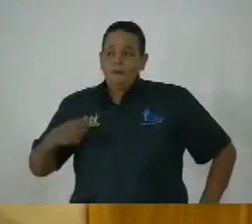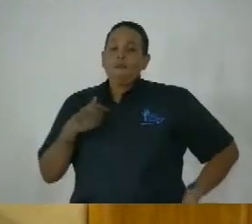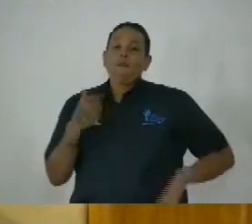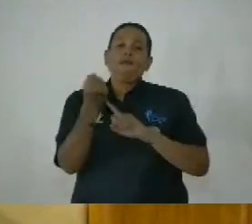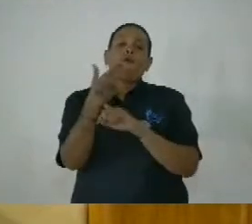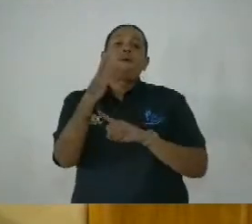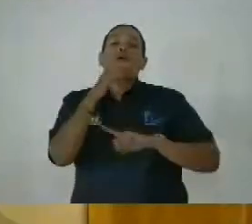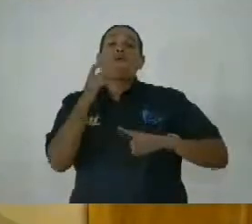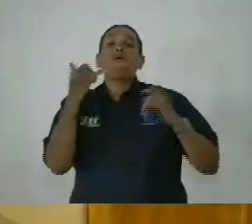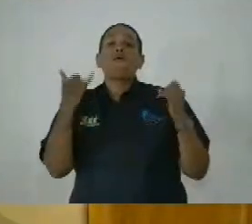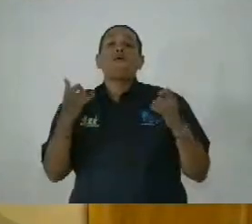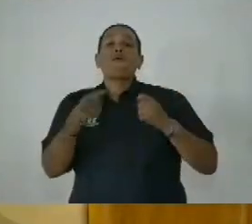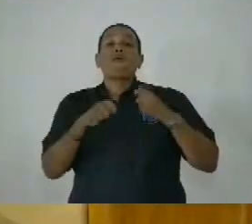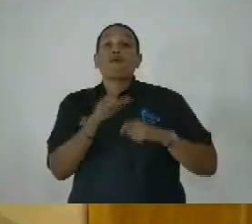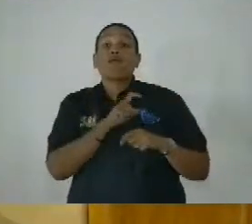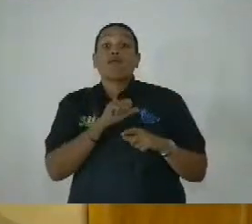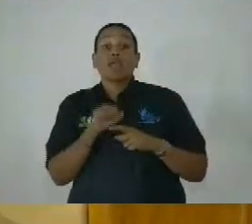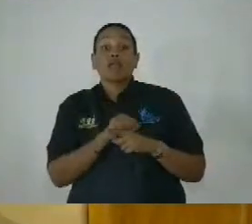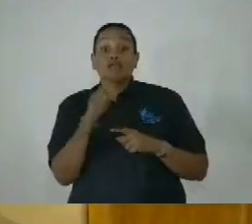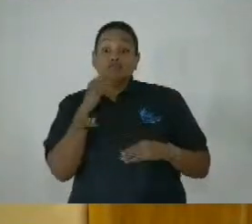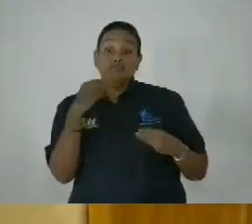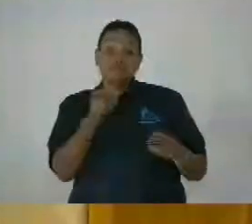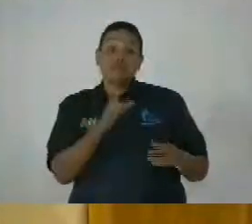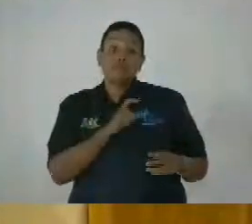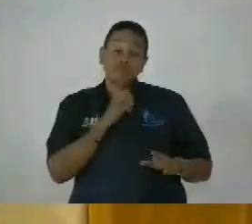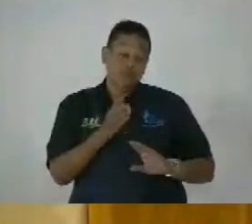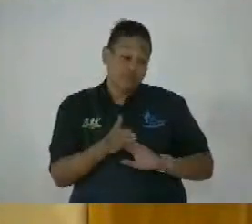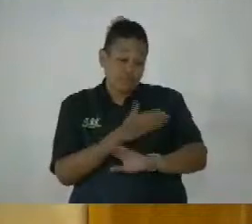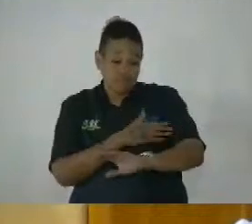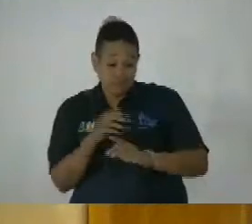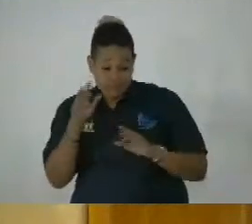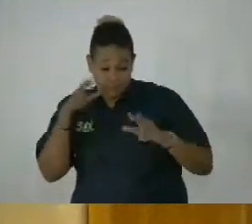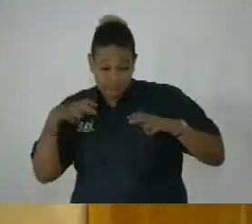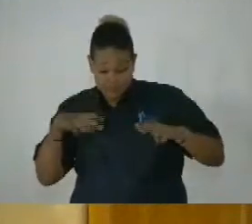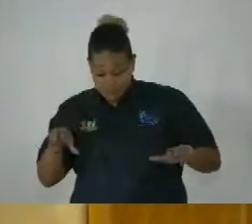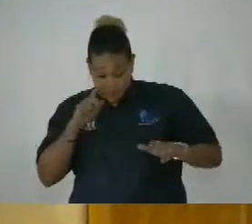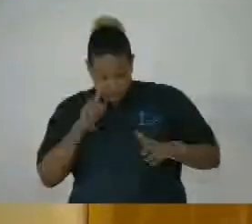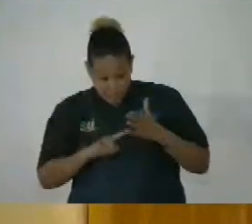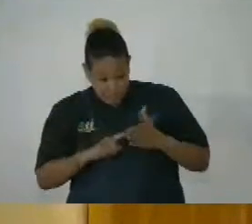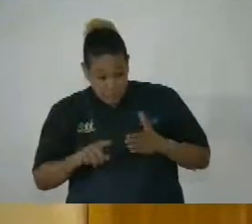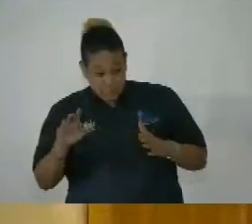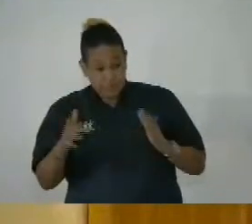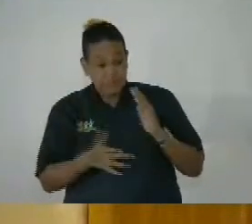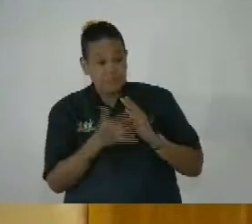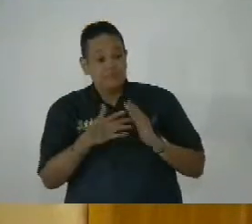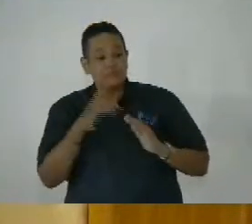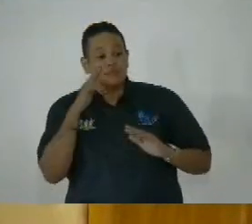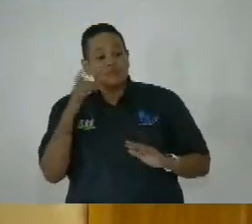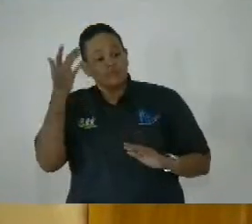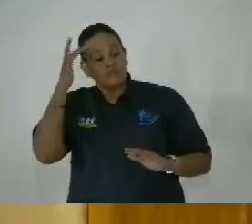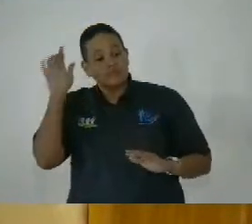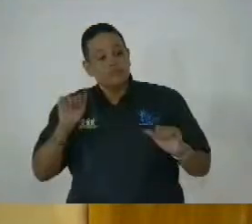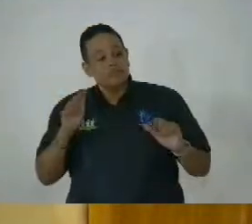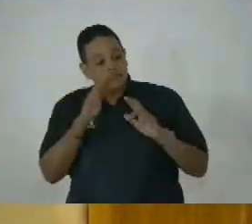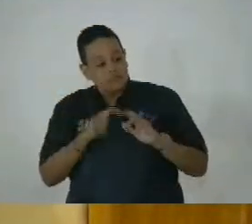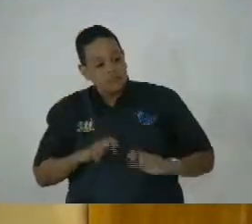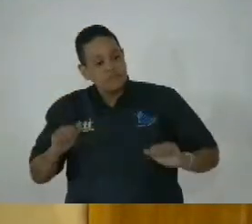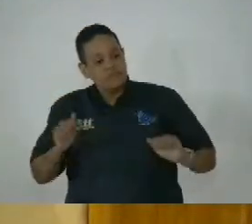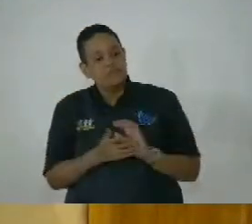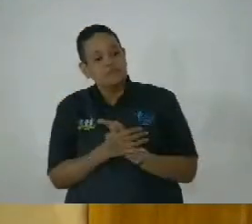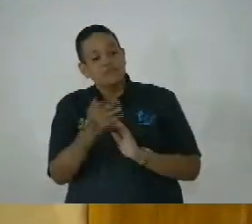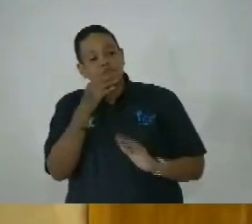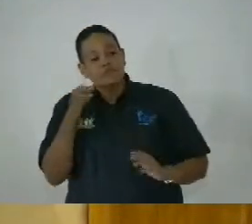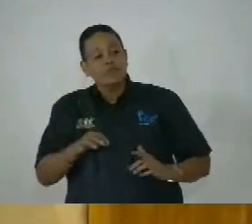curriculum, equipping officers with advanced investigative techniques, intelligent analysis capabilities, specialized